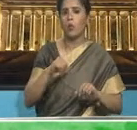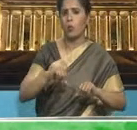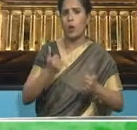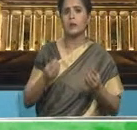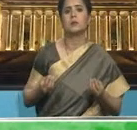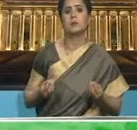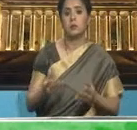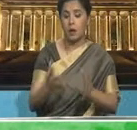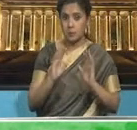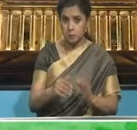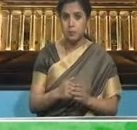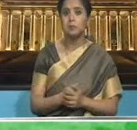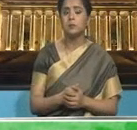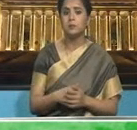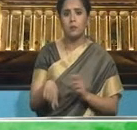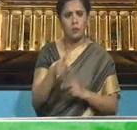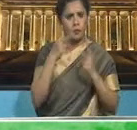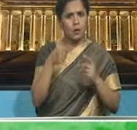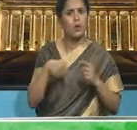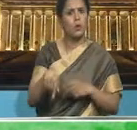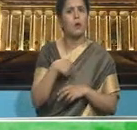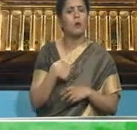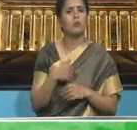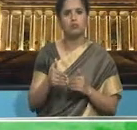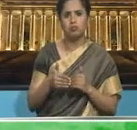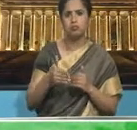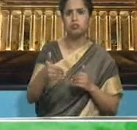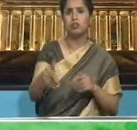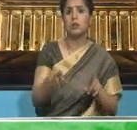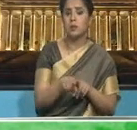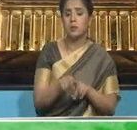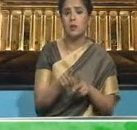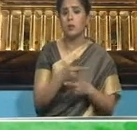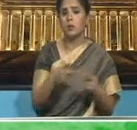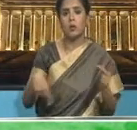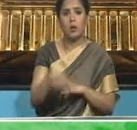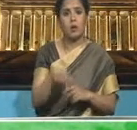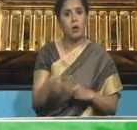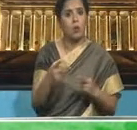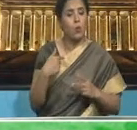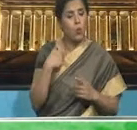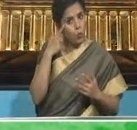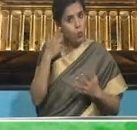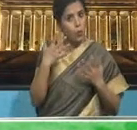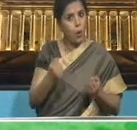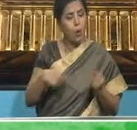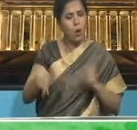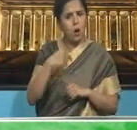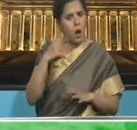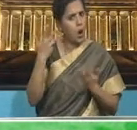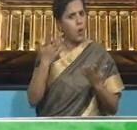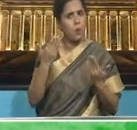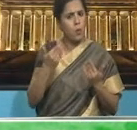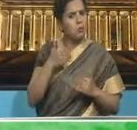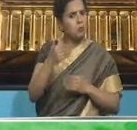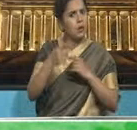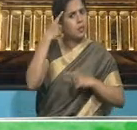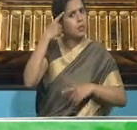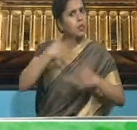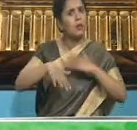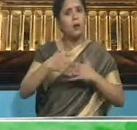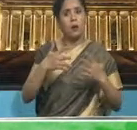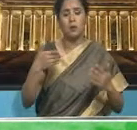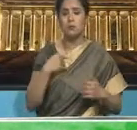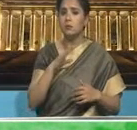begin and carry forward a series of praiseworthy initiatives. The ultimate goal is